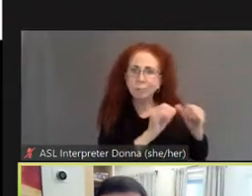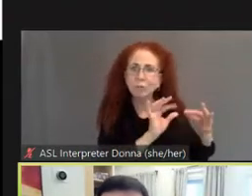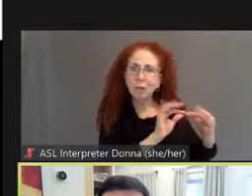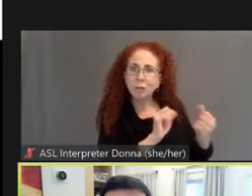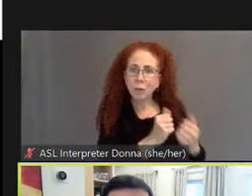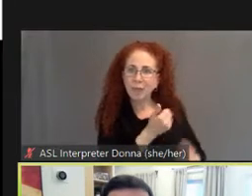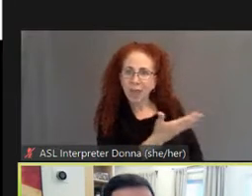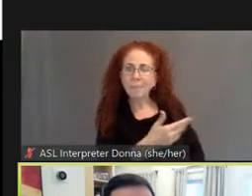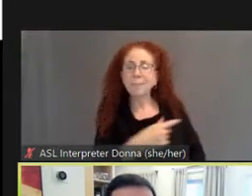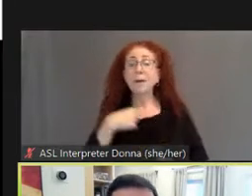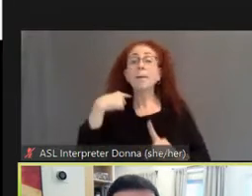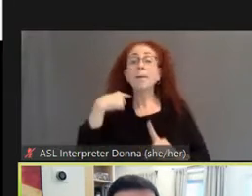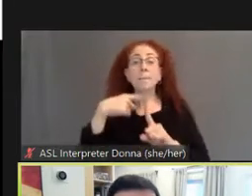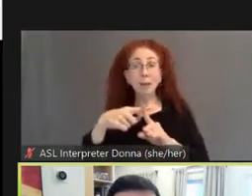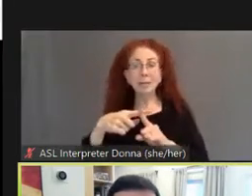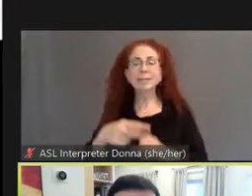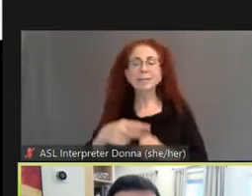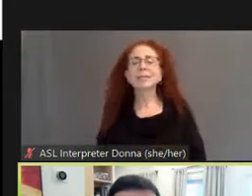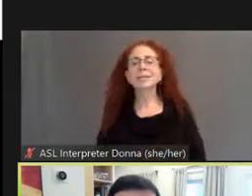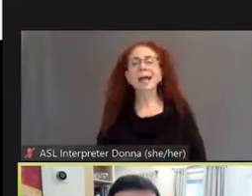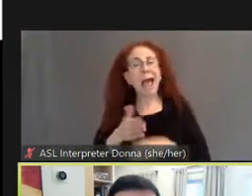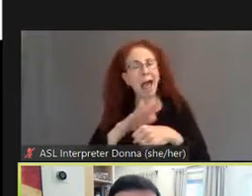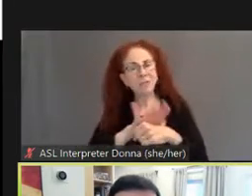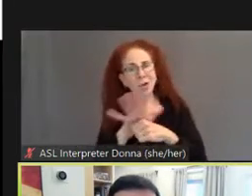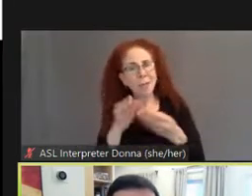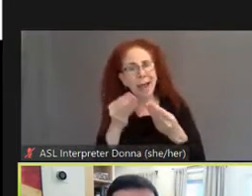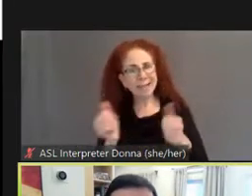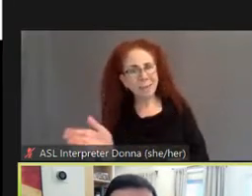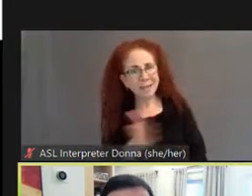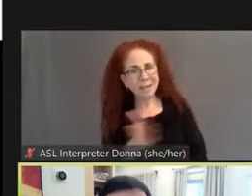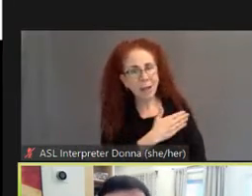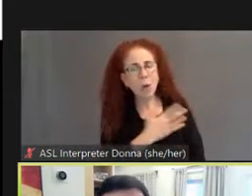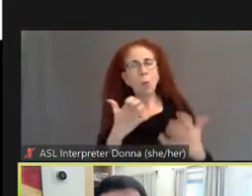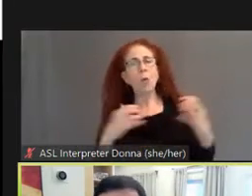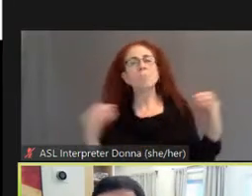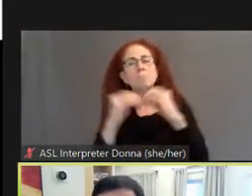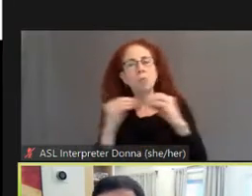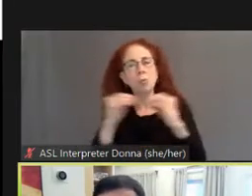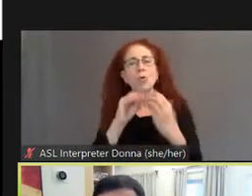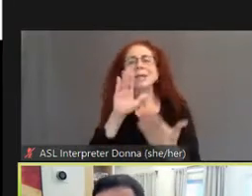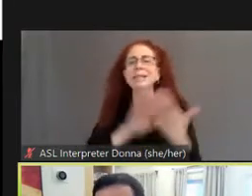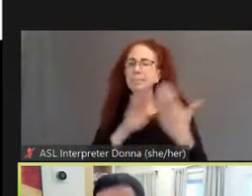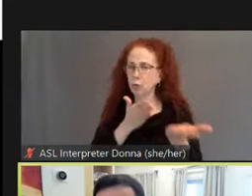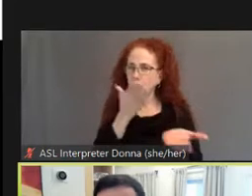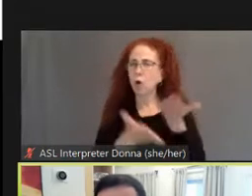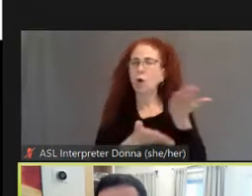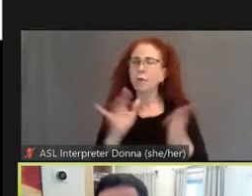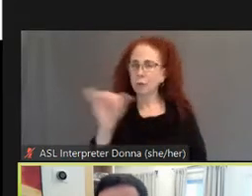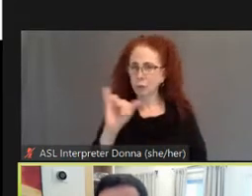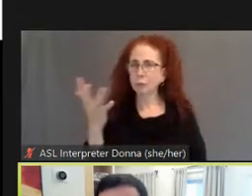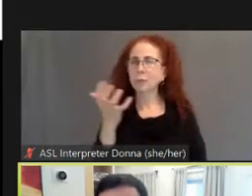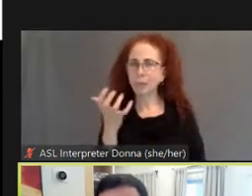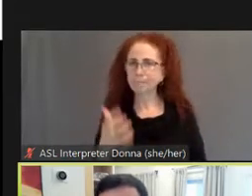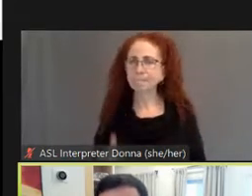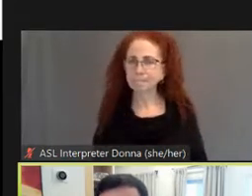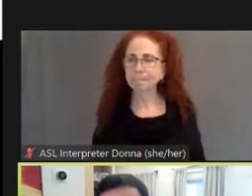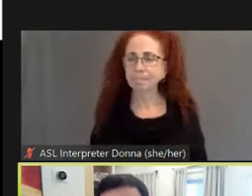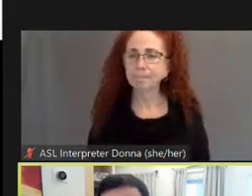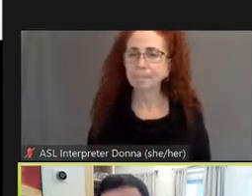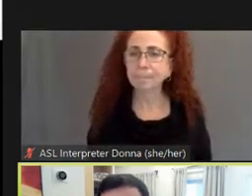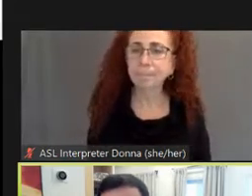and also as we emerge out of this pandemic, increasing our in-person offerings as well as what we're doing here